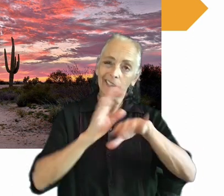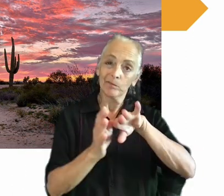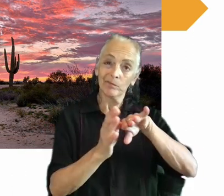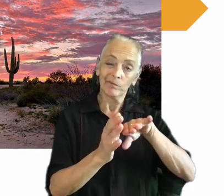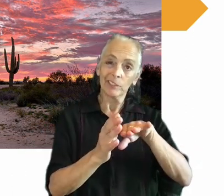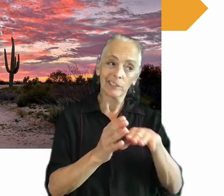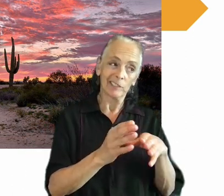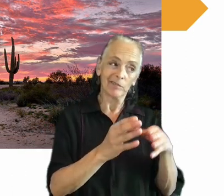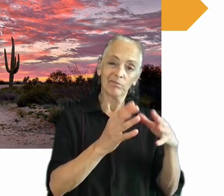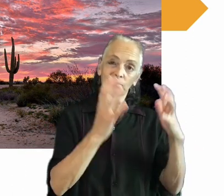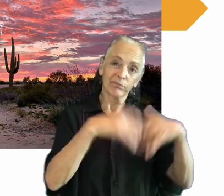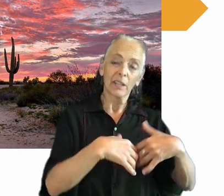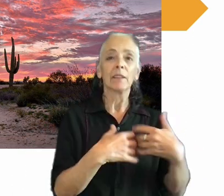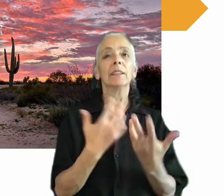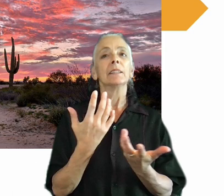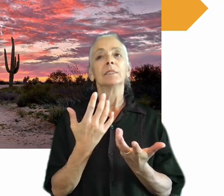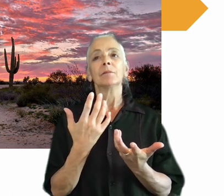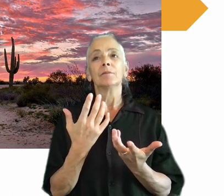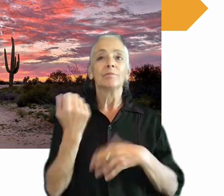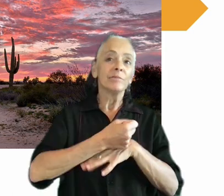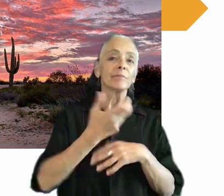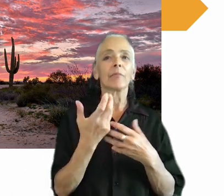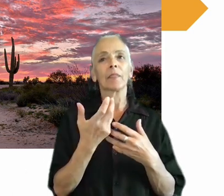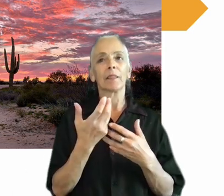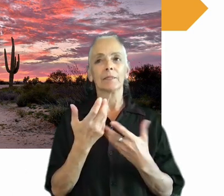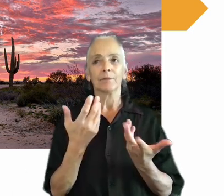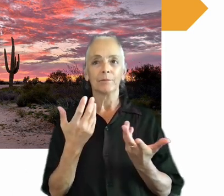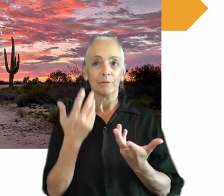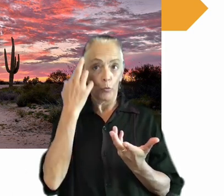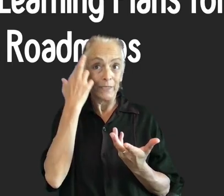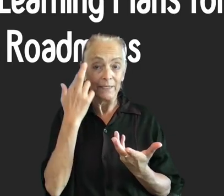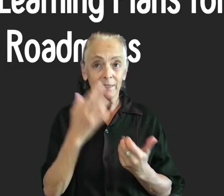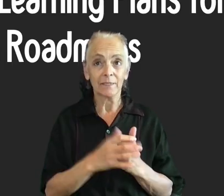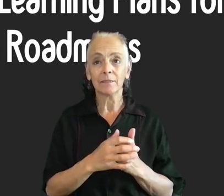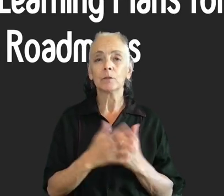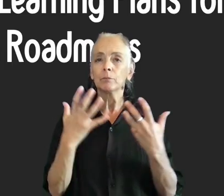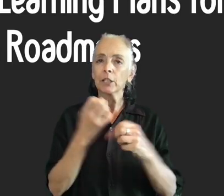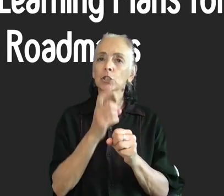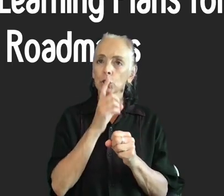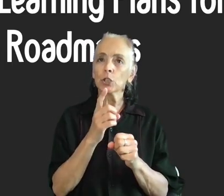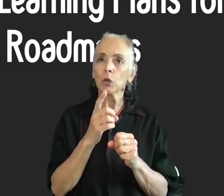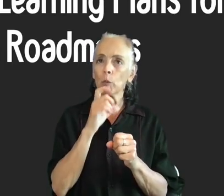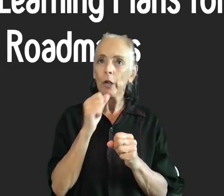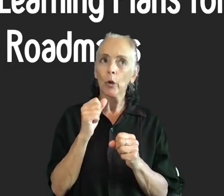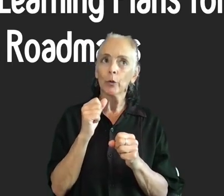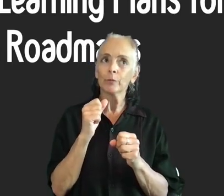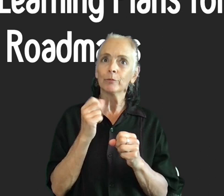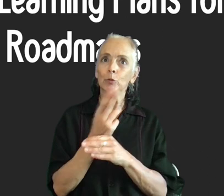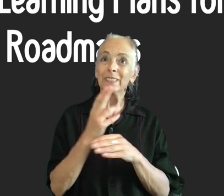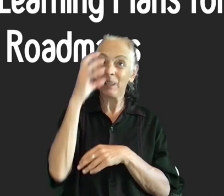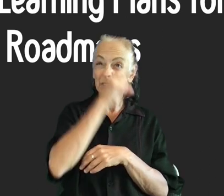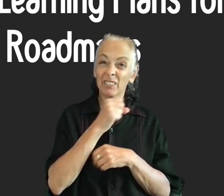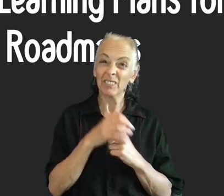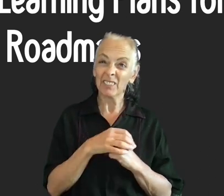call out assumptions when we hear them so that we are not designing with falsehoods in mind all right almost there